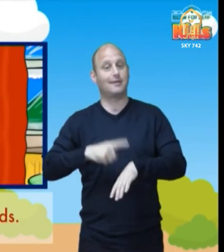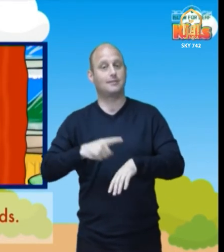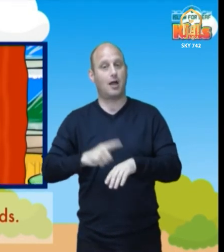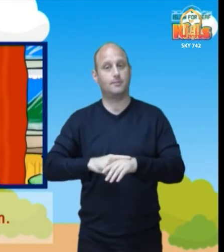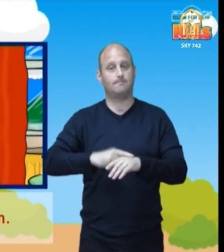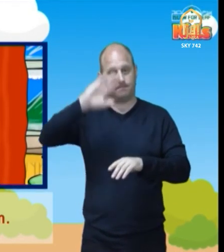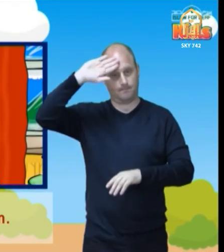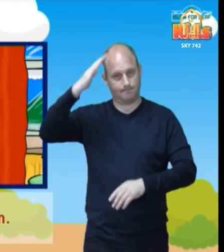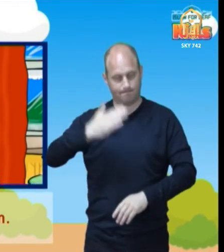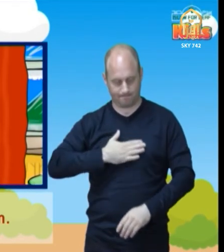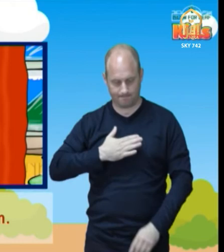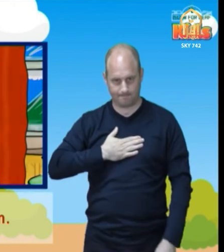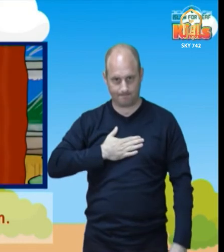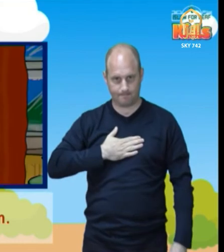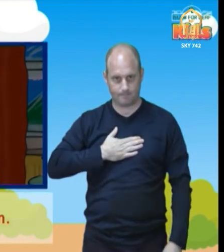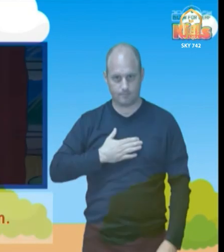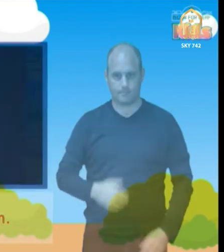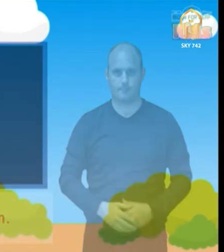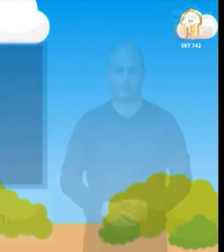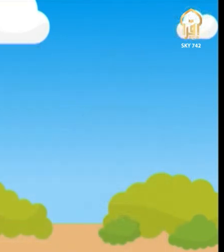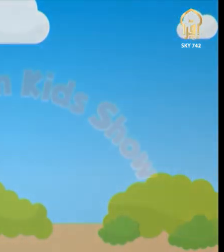time, kids, Assalamu alaikum.